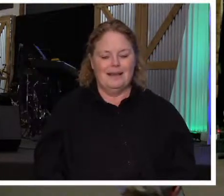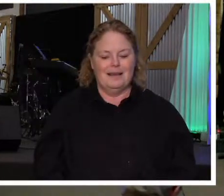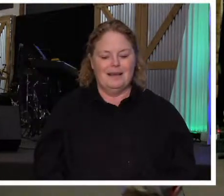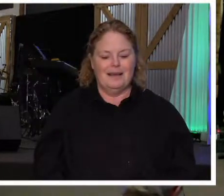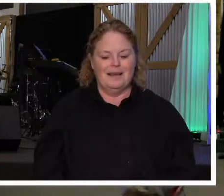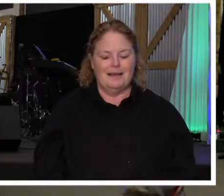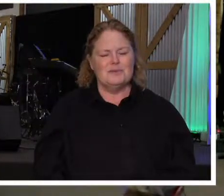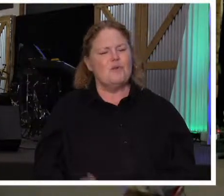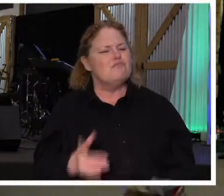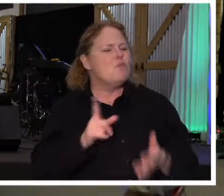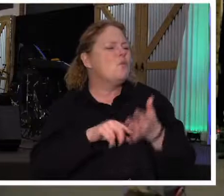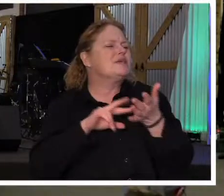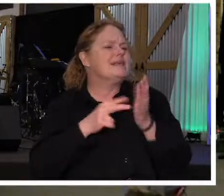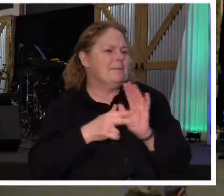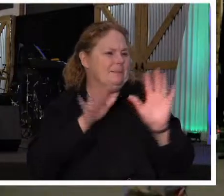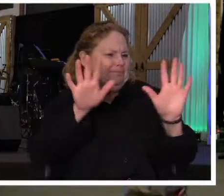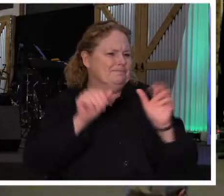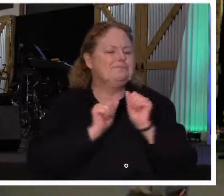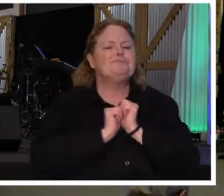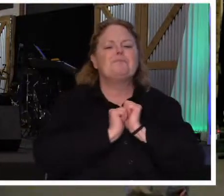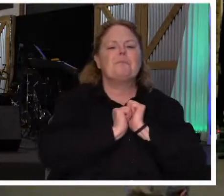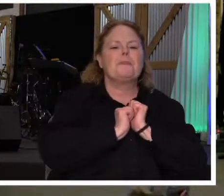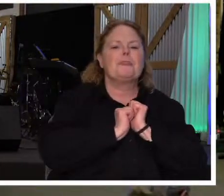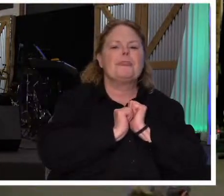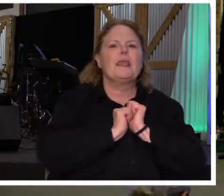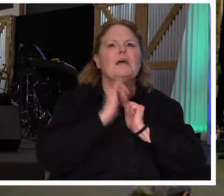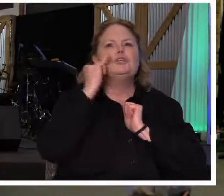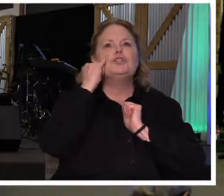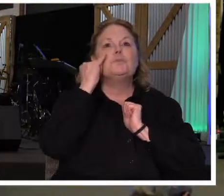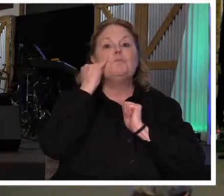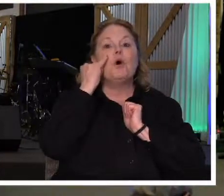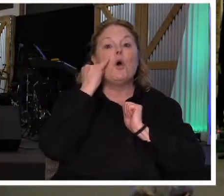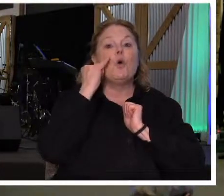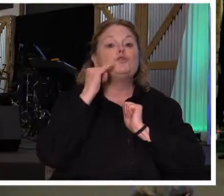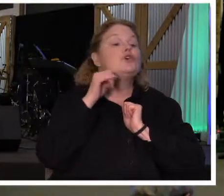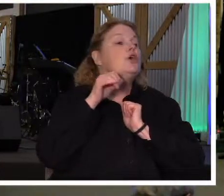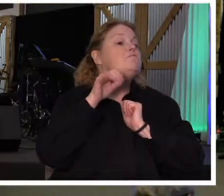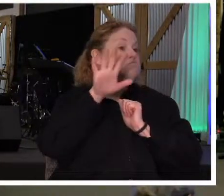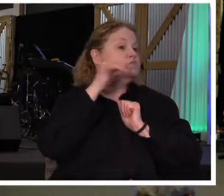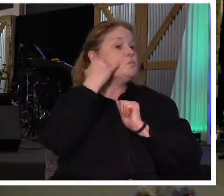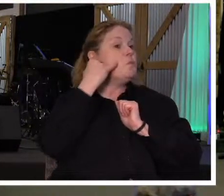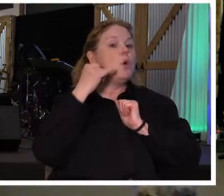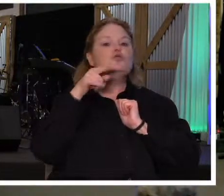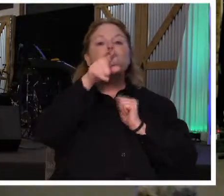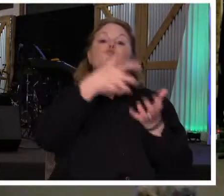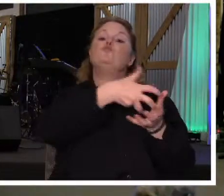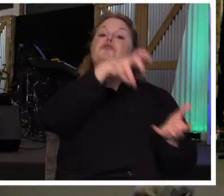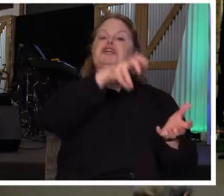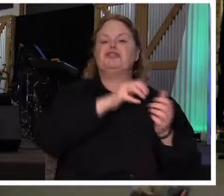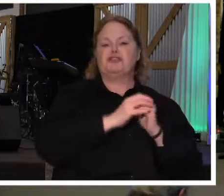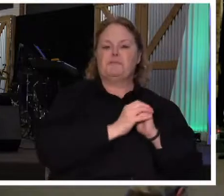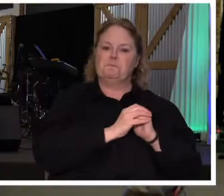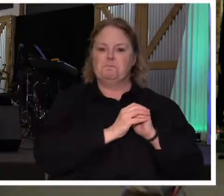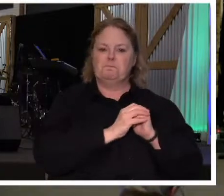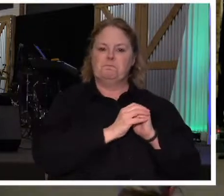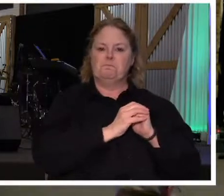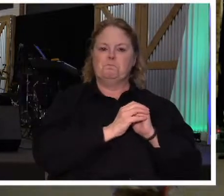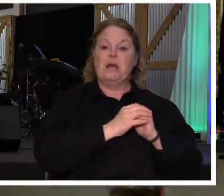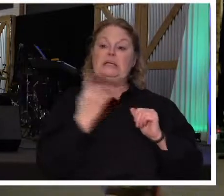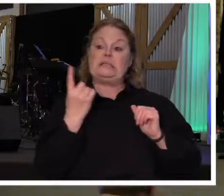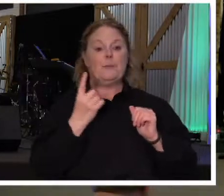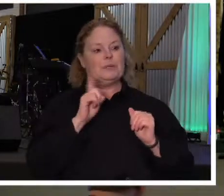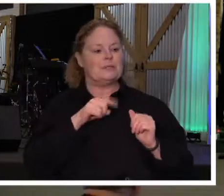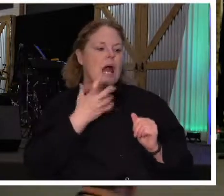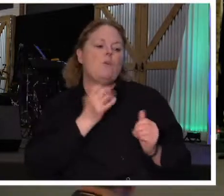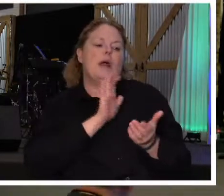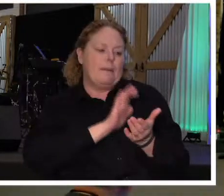Imagine with me for a moment that you have family wealth to your name. and somebody comes to you and wants to marry